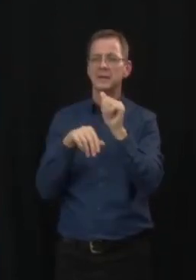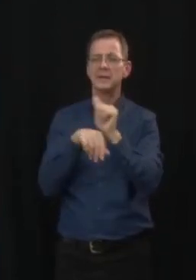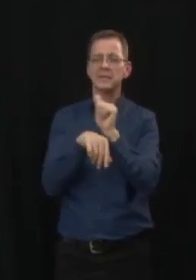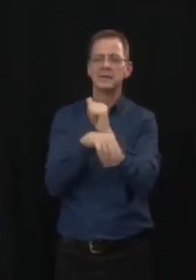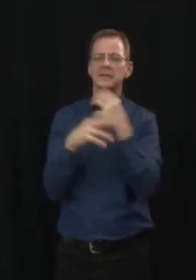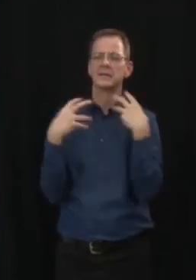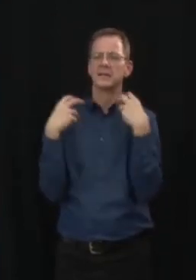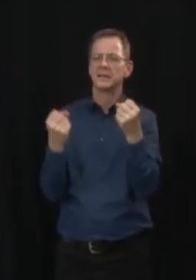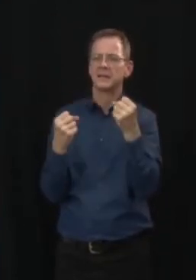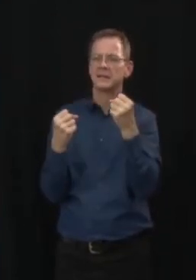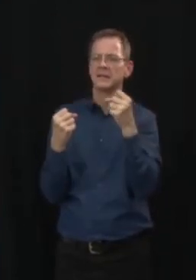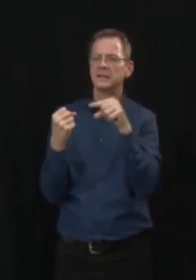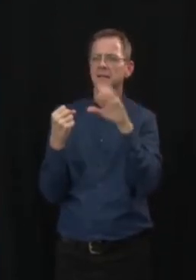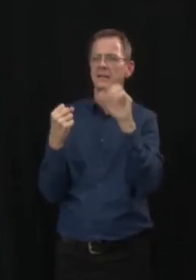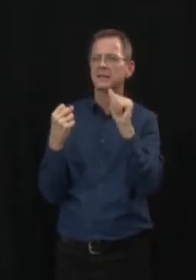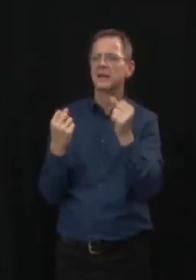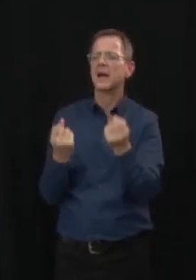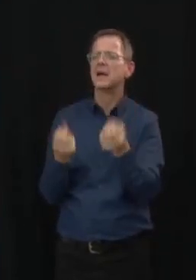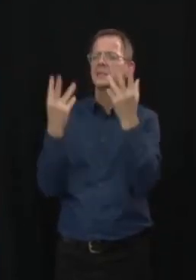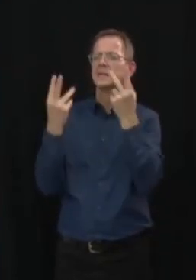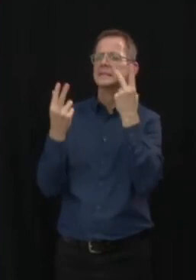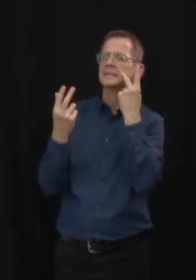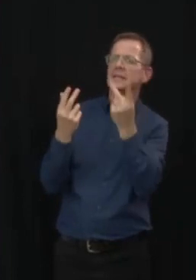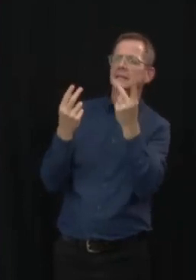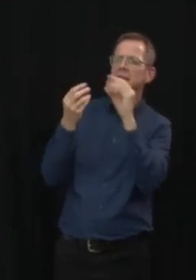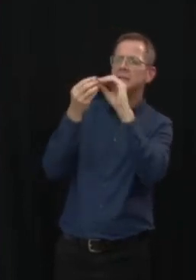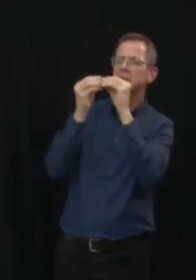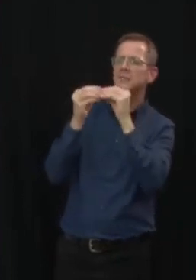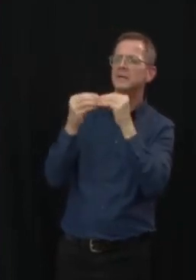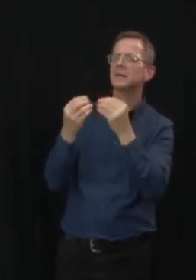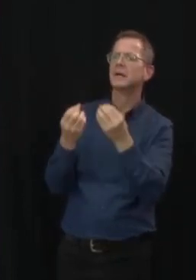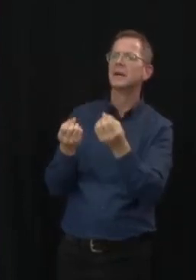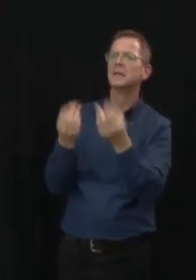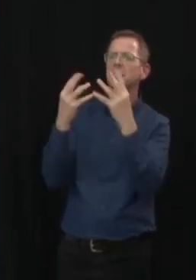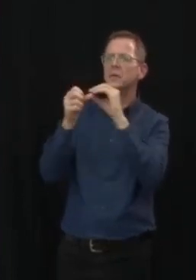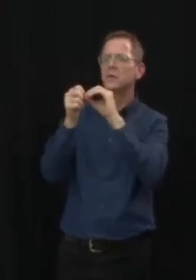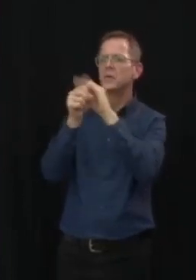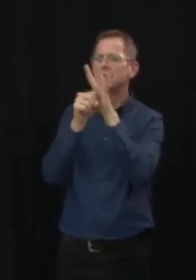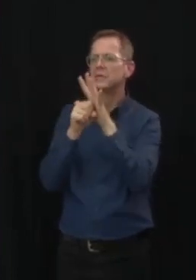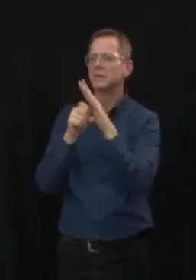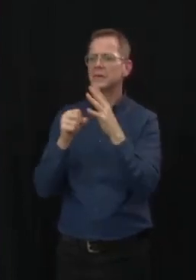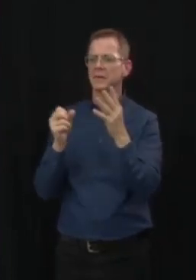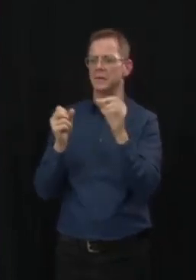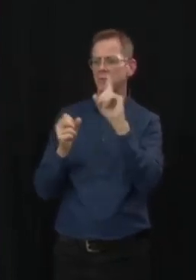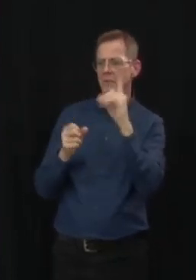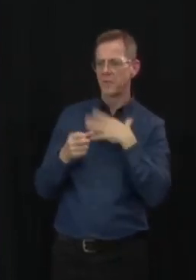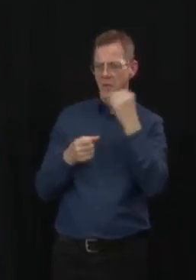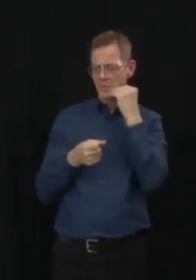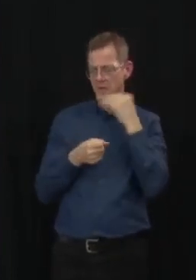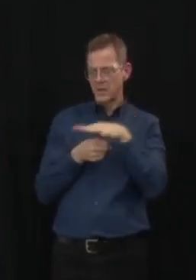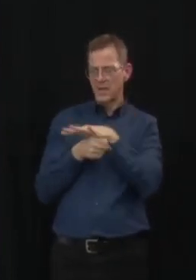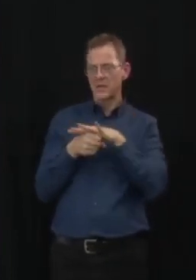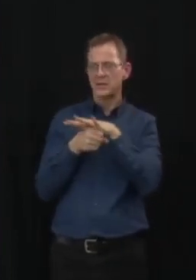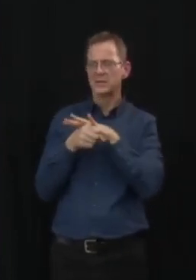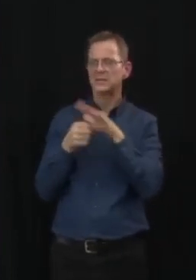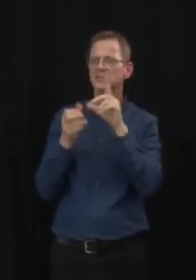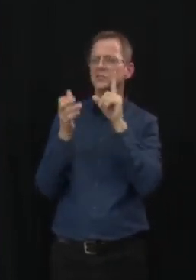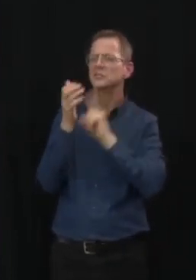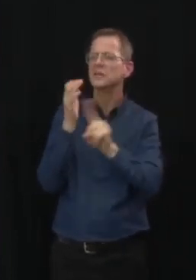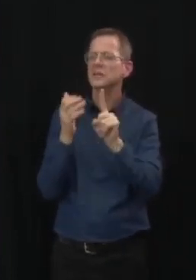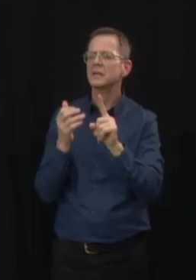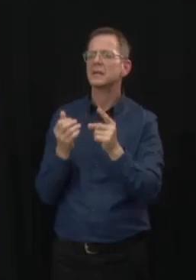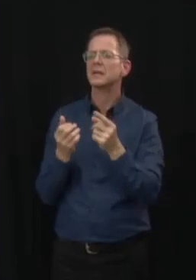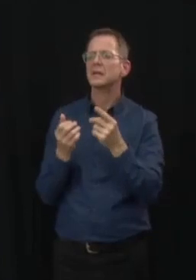week in their geographic area. They can see the positivity rates in different zones, and they can see the wastewater results